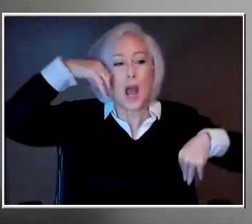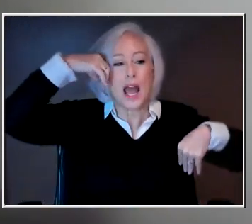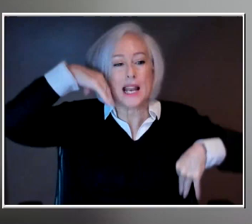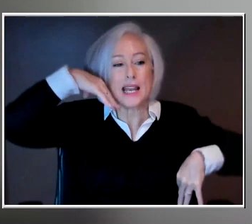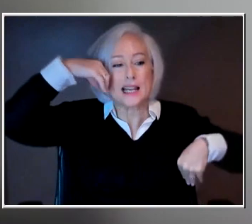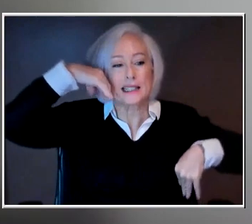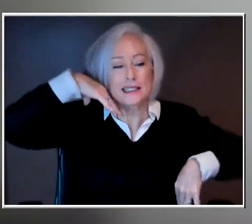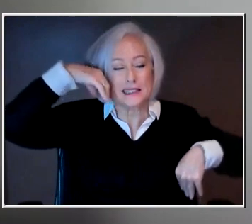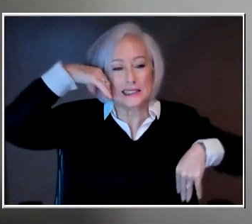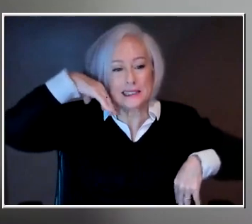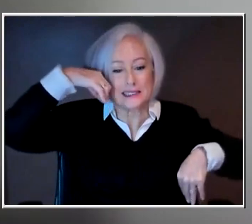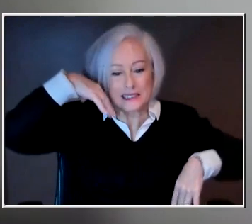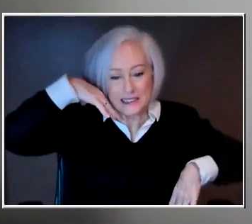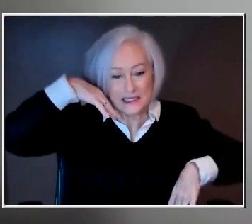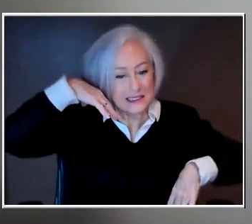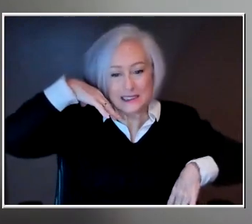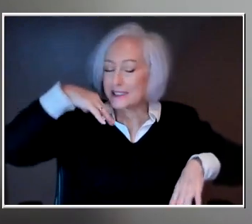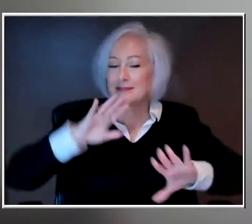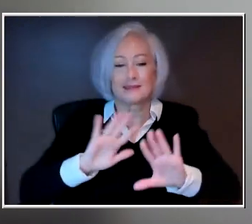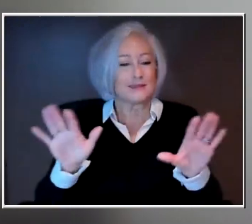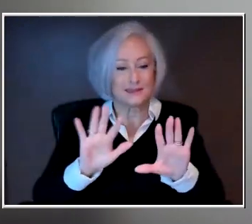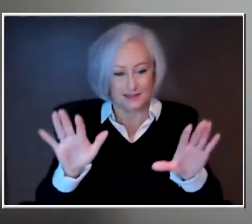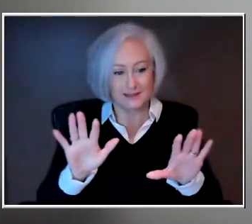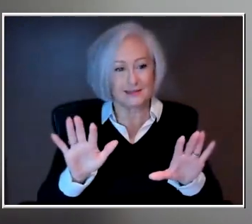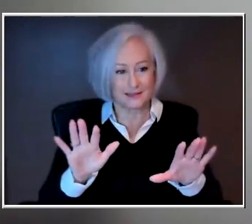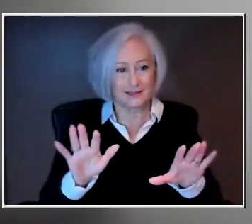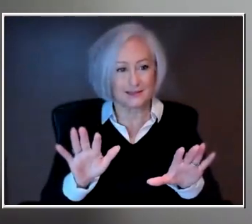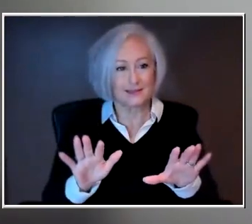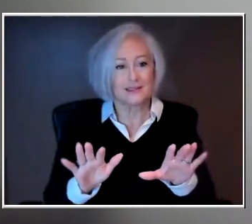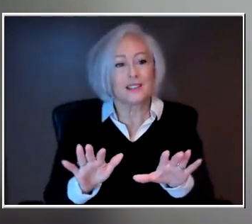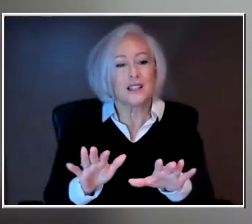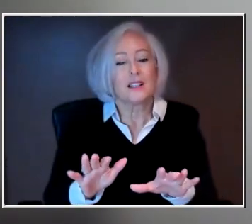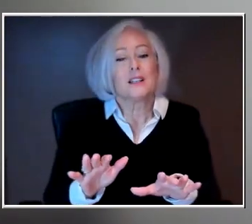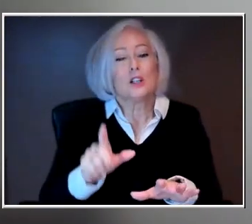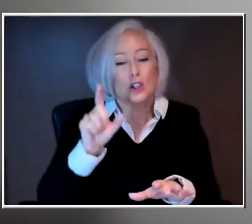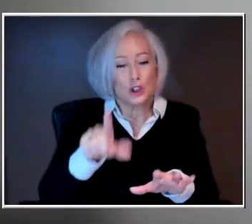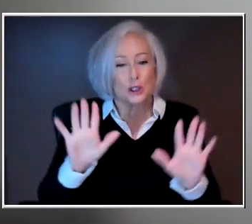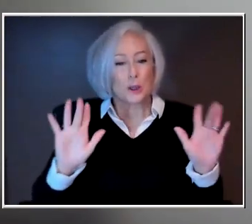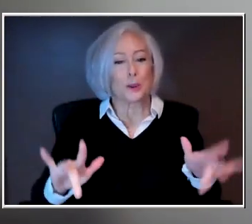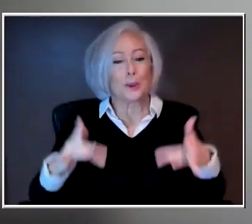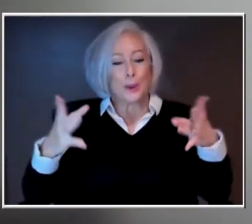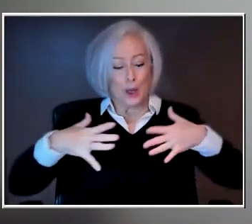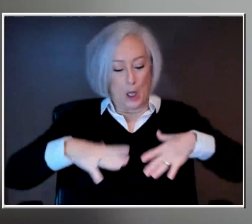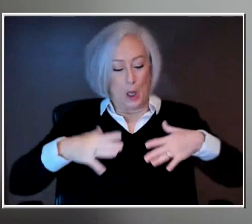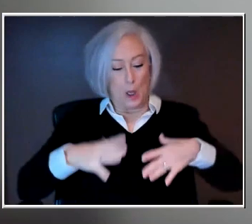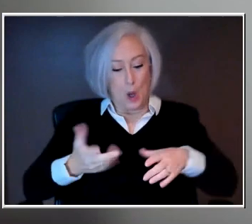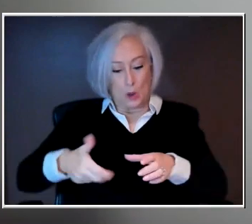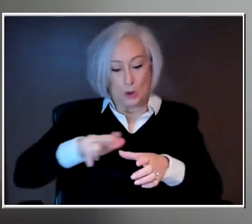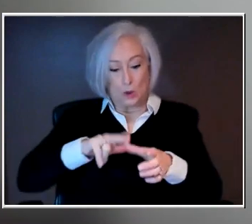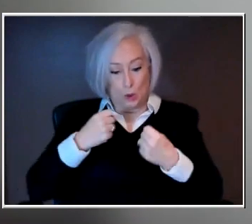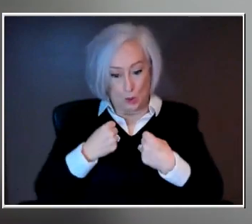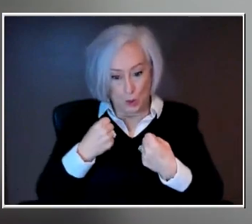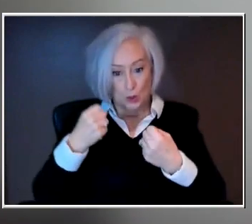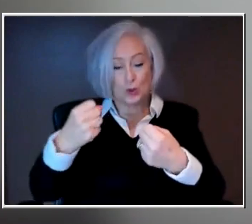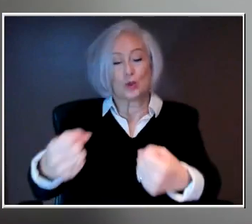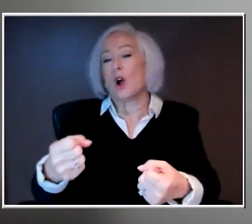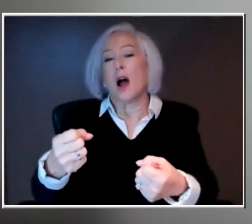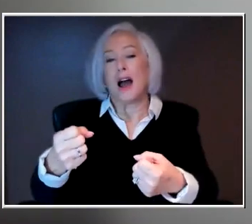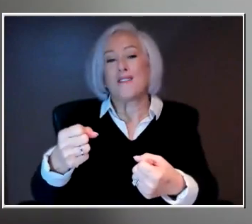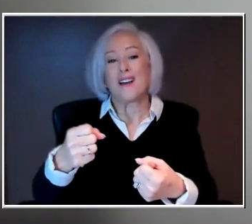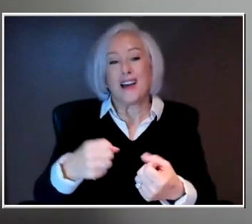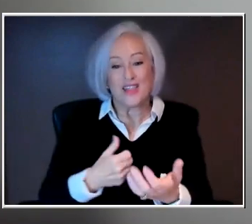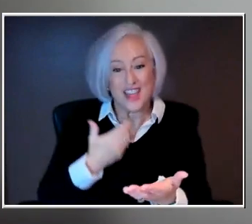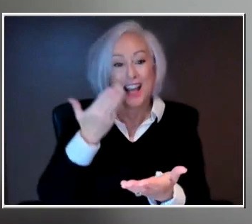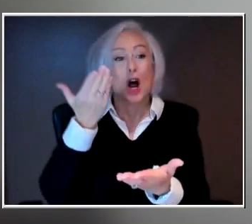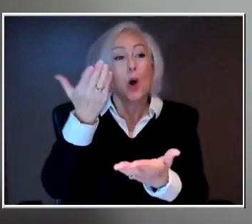So put most of your gear on once you're at the game, and don't ride with